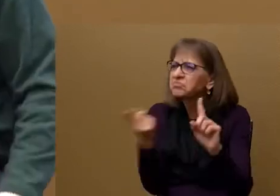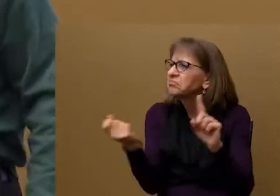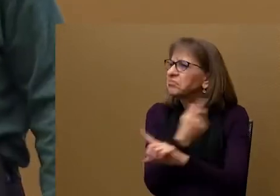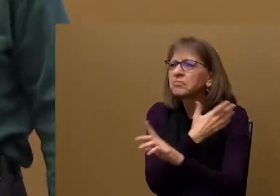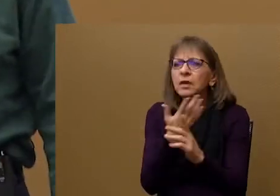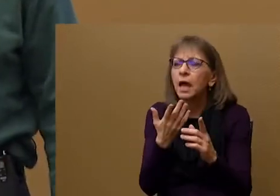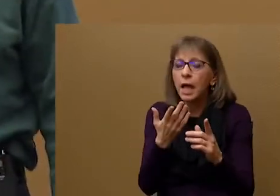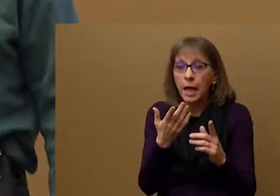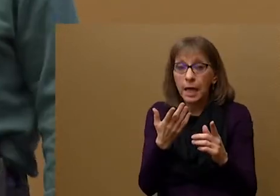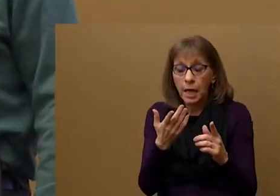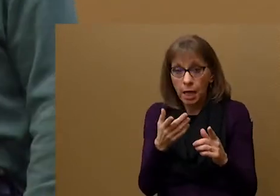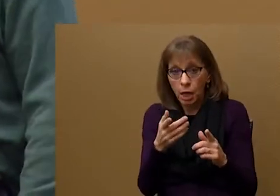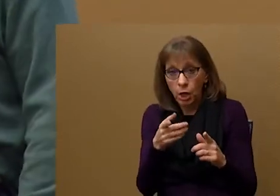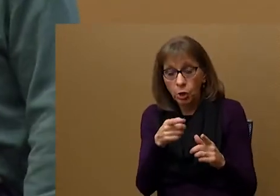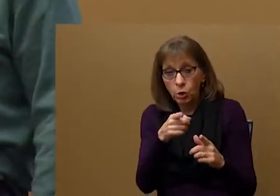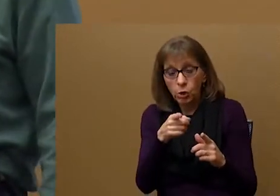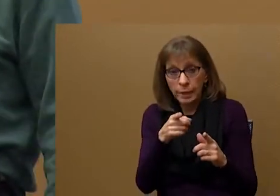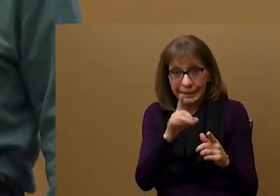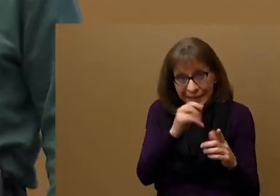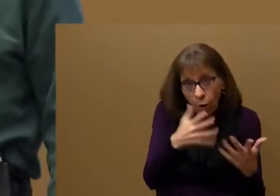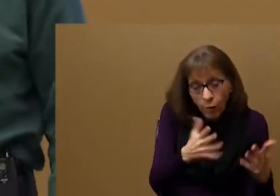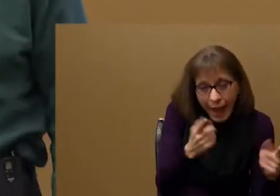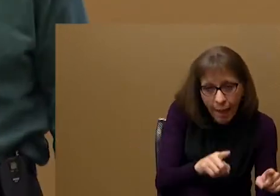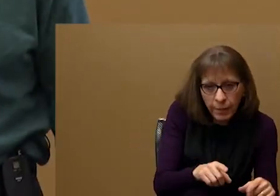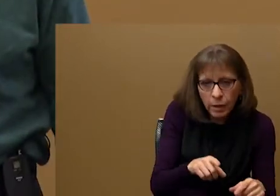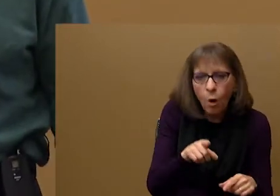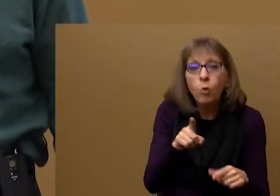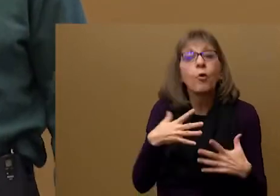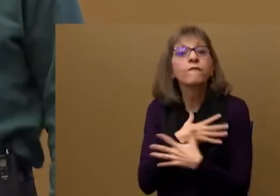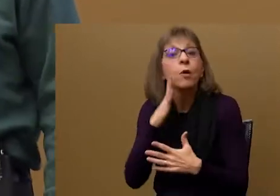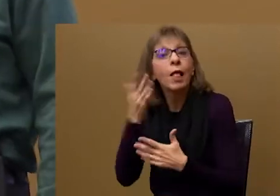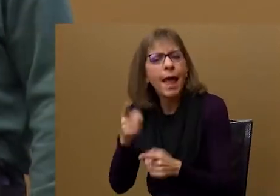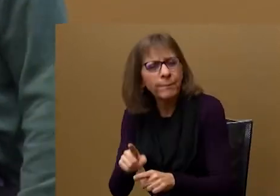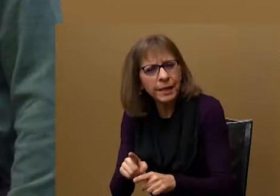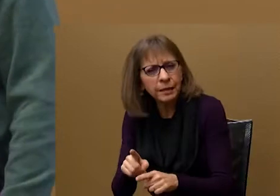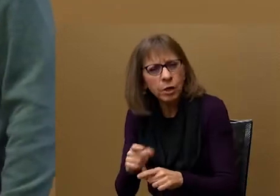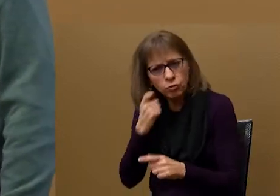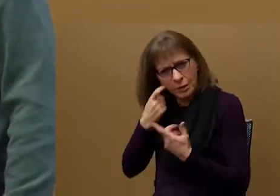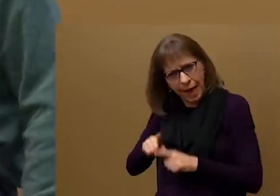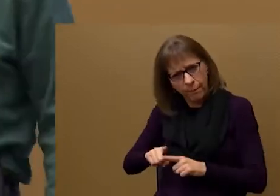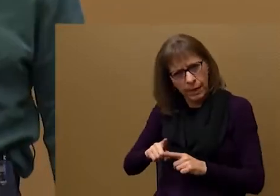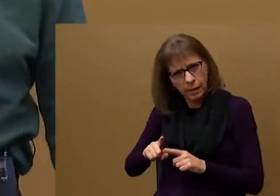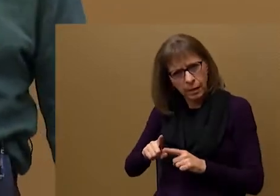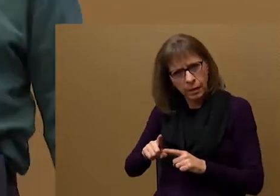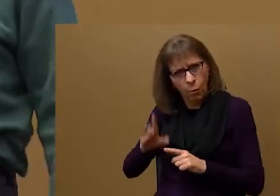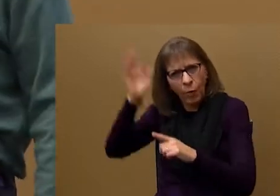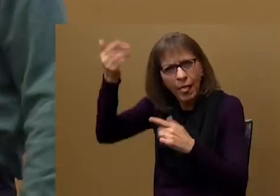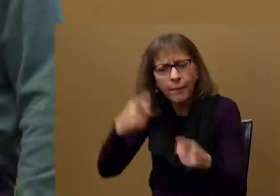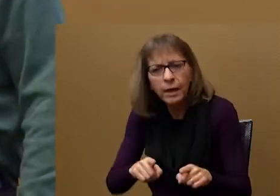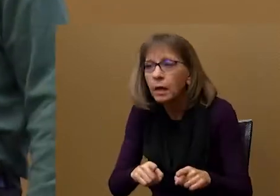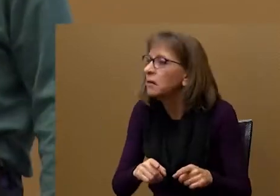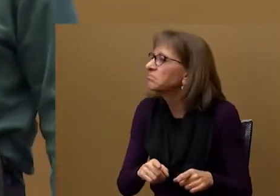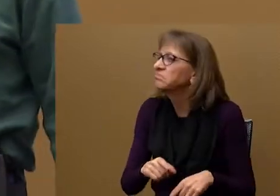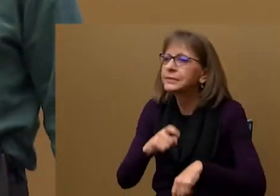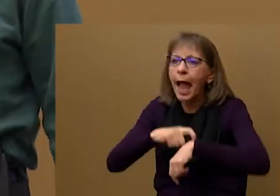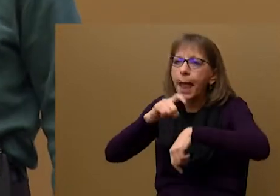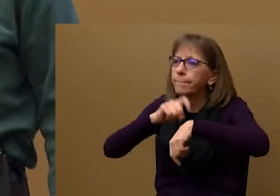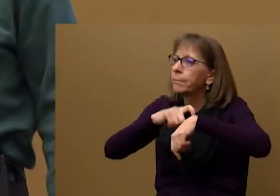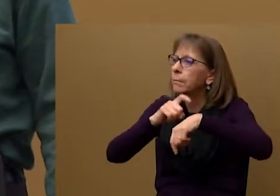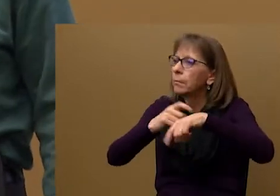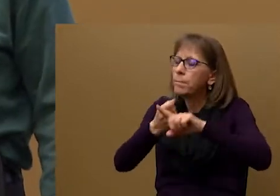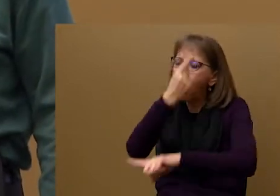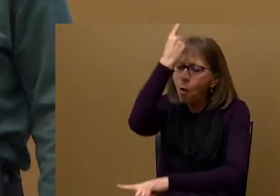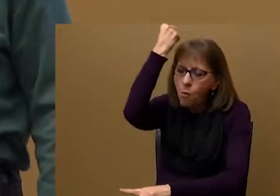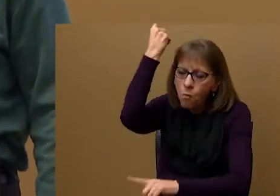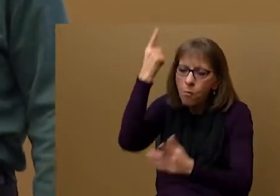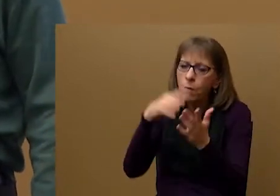happen? Or are you talking about something that you are afraid will happen? Something that just happened? Something that happened a long time ago? The